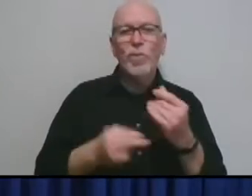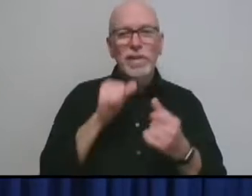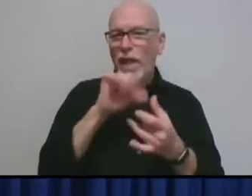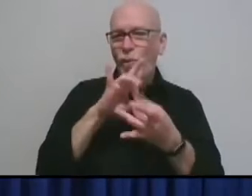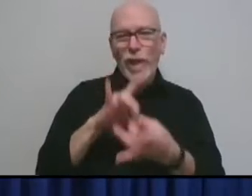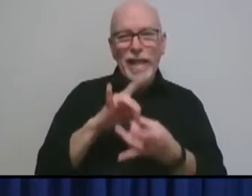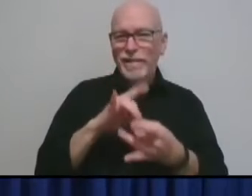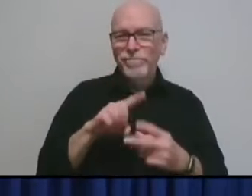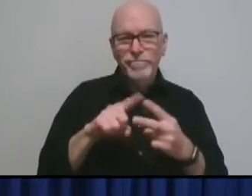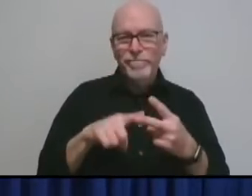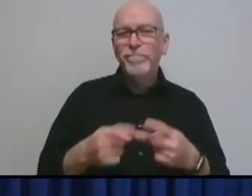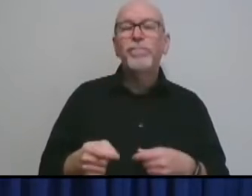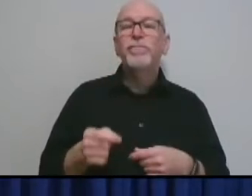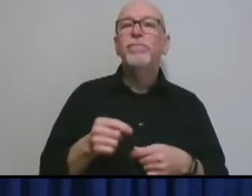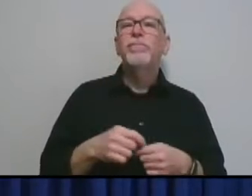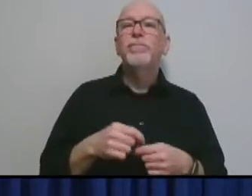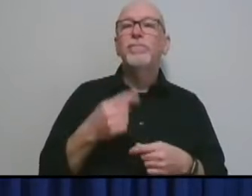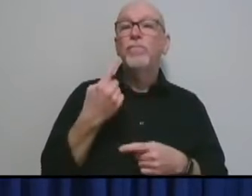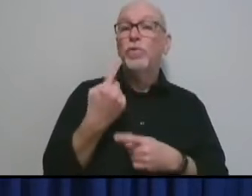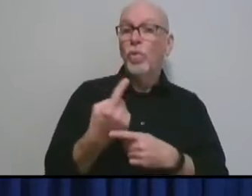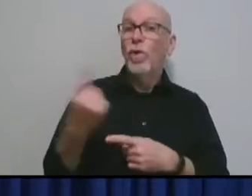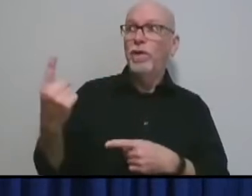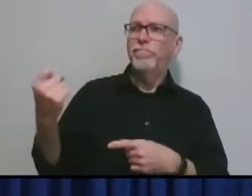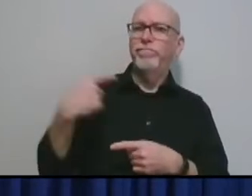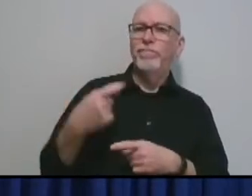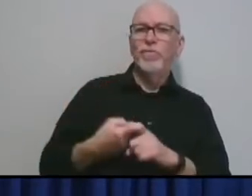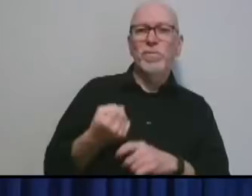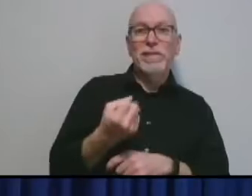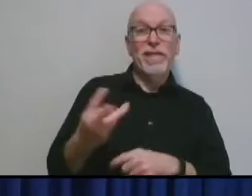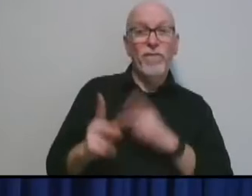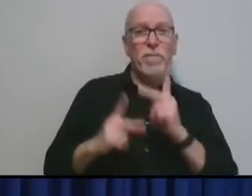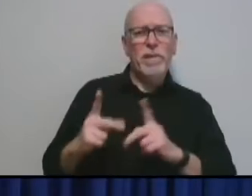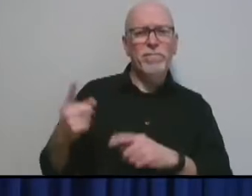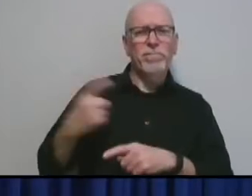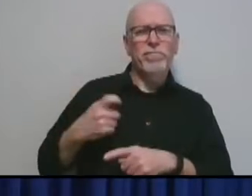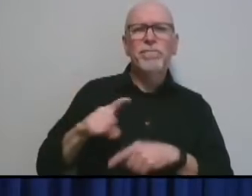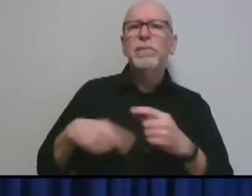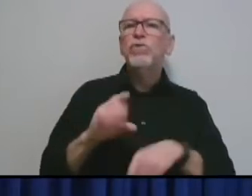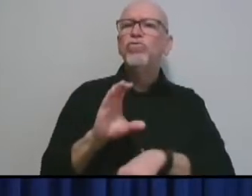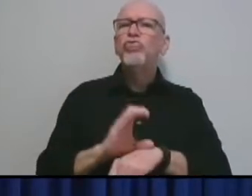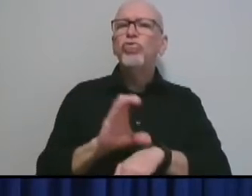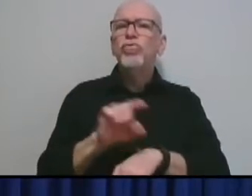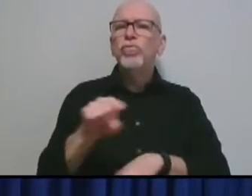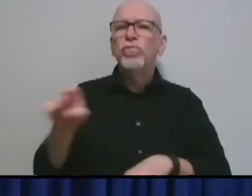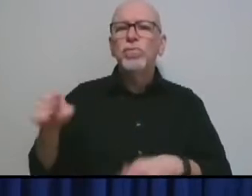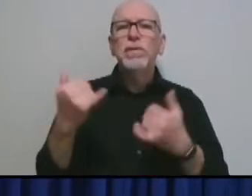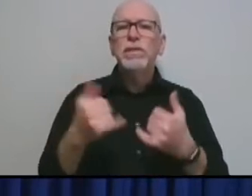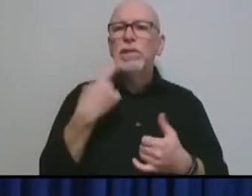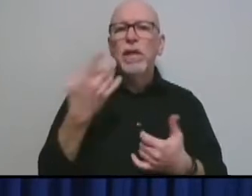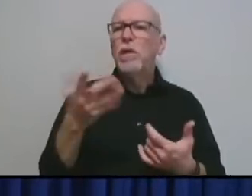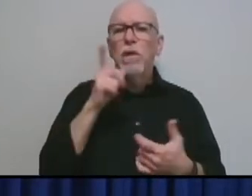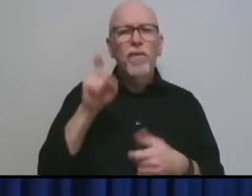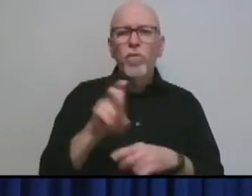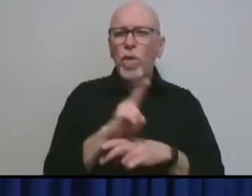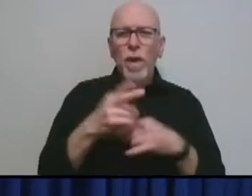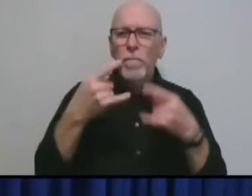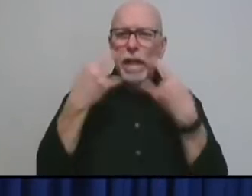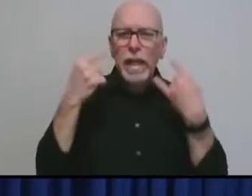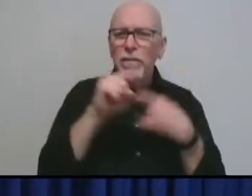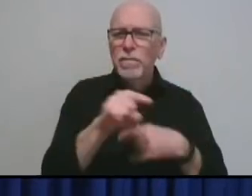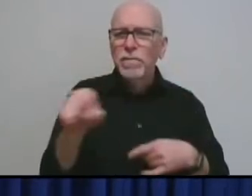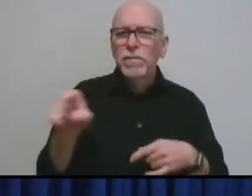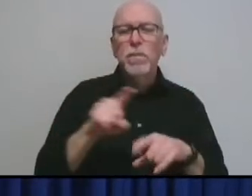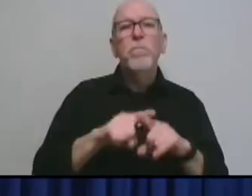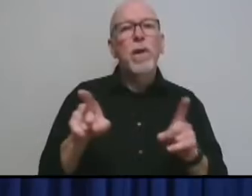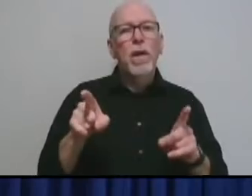one actually has come to me from several people about churches where they are now saying you don't have to wear a mask, but they